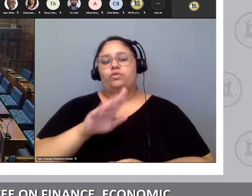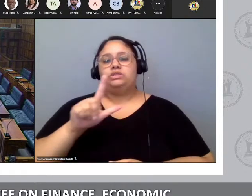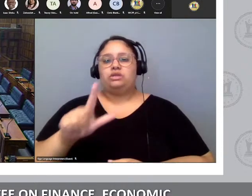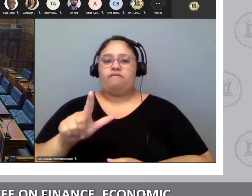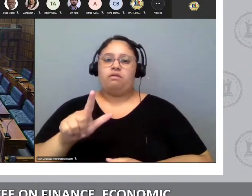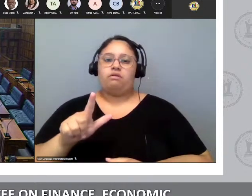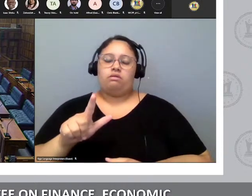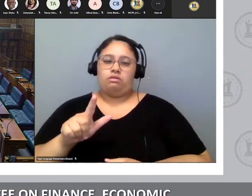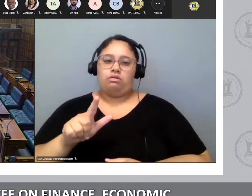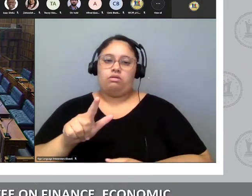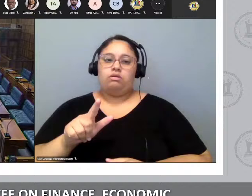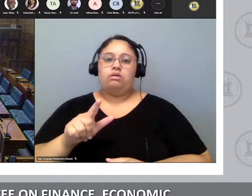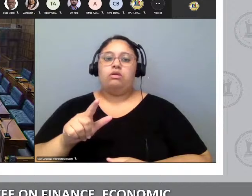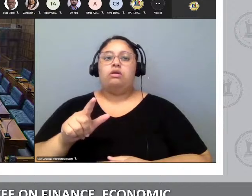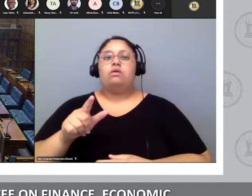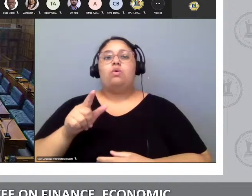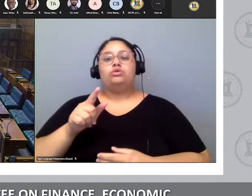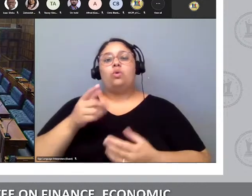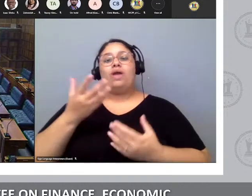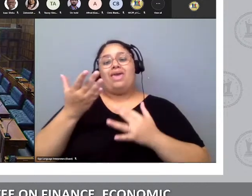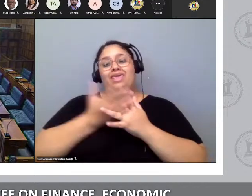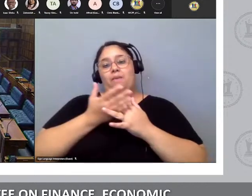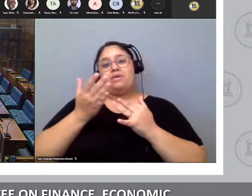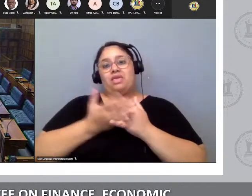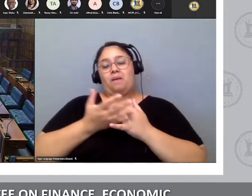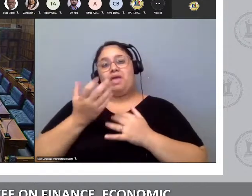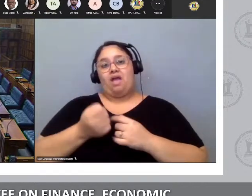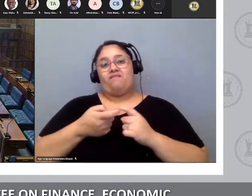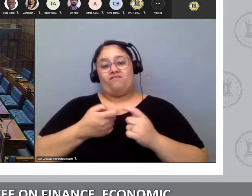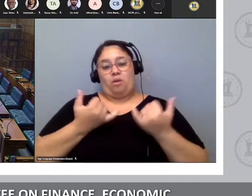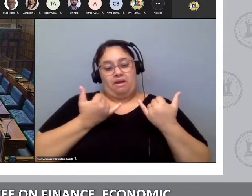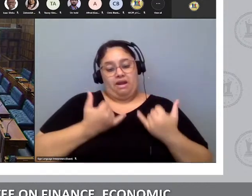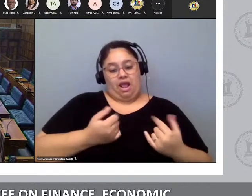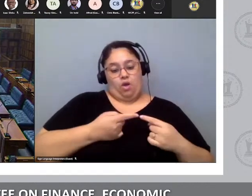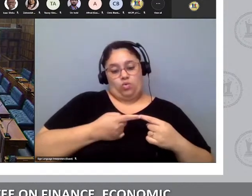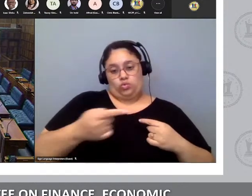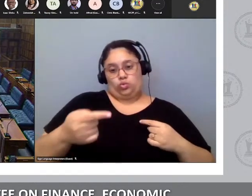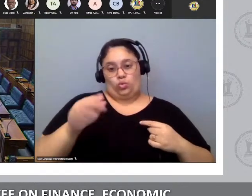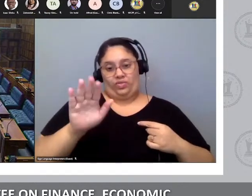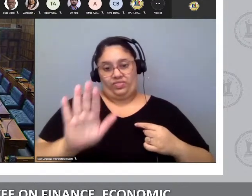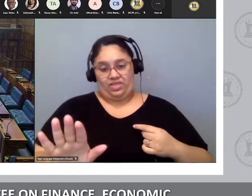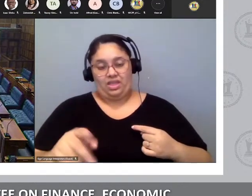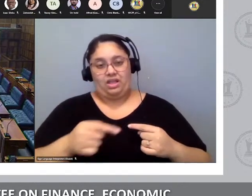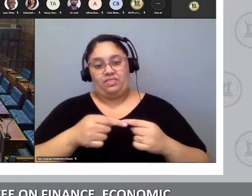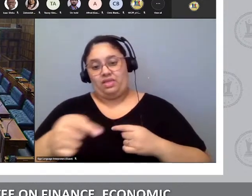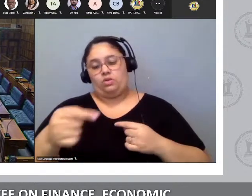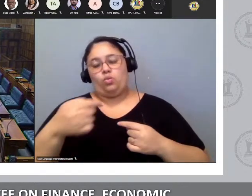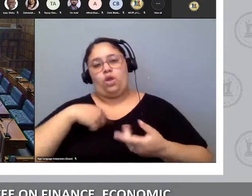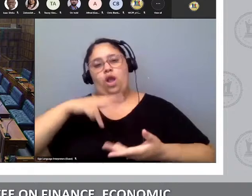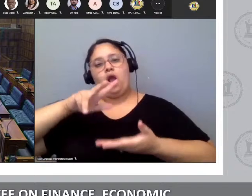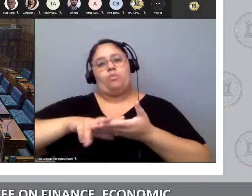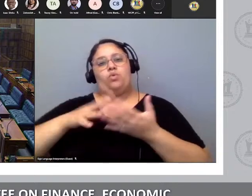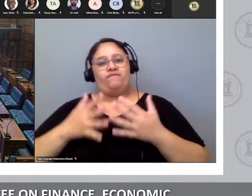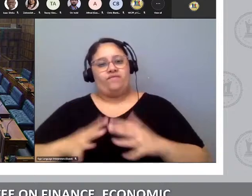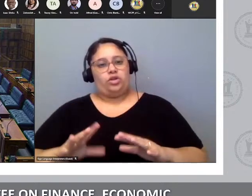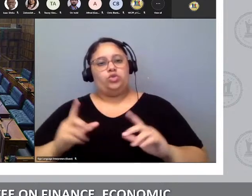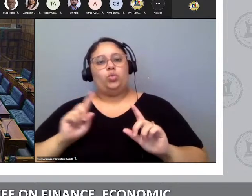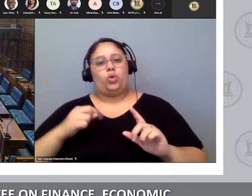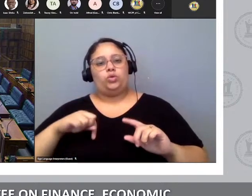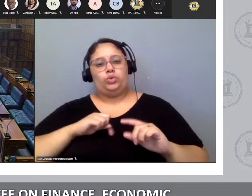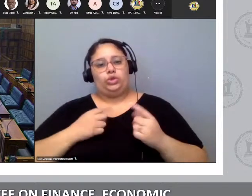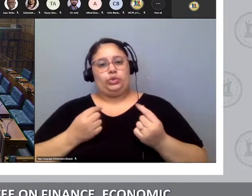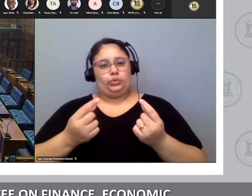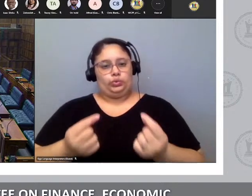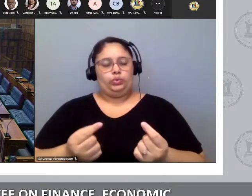hallers to close the gap from now to then and that is what we've approved and what we're doing